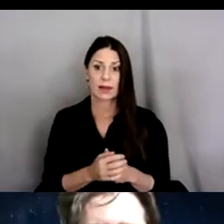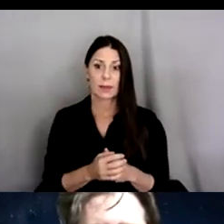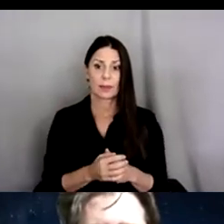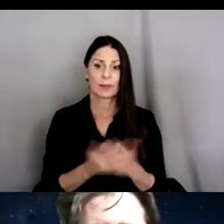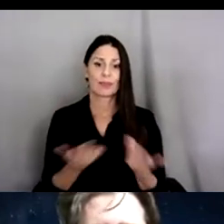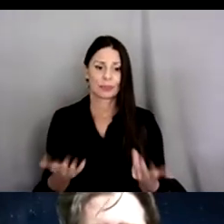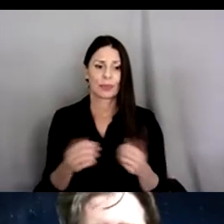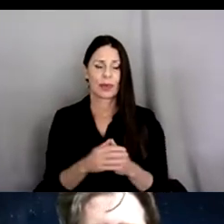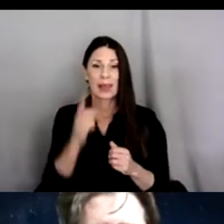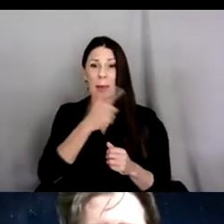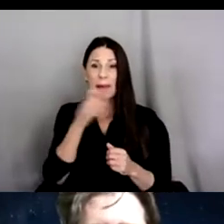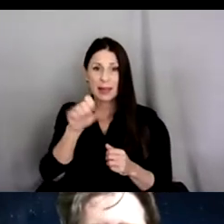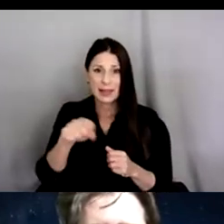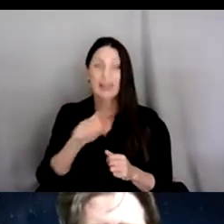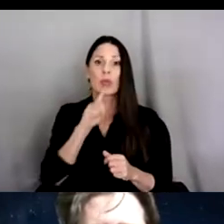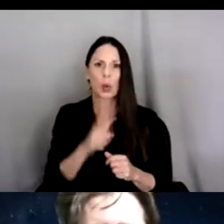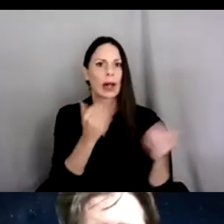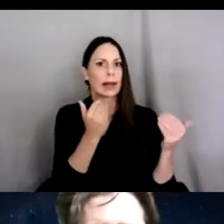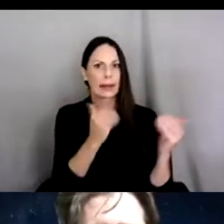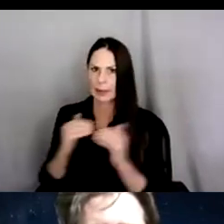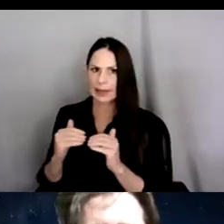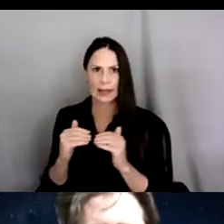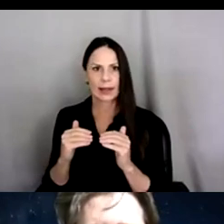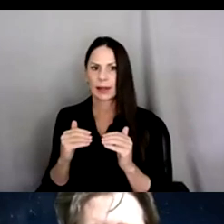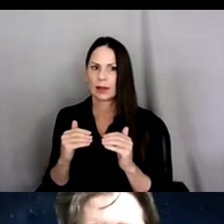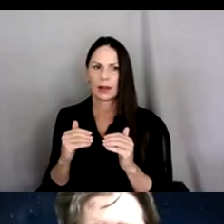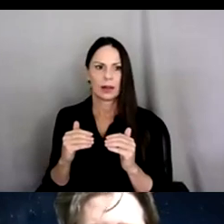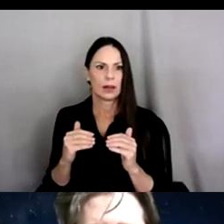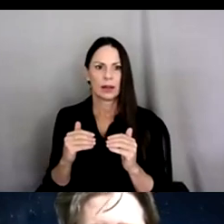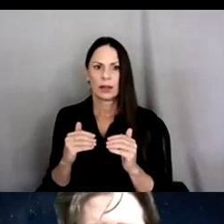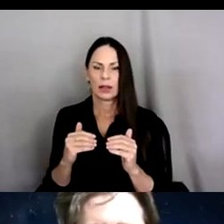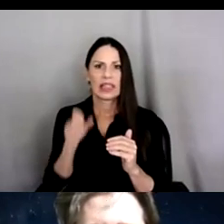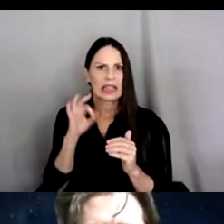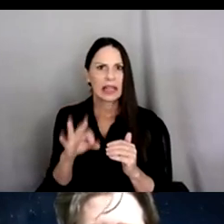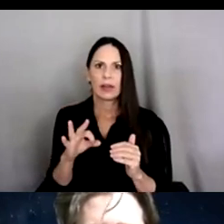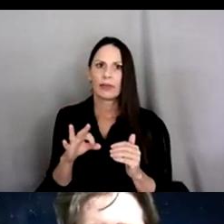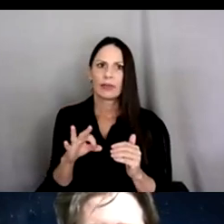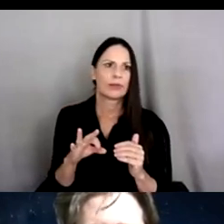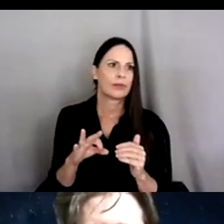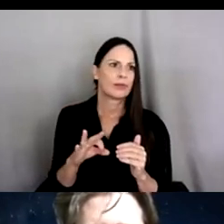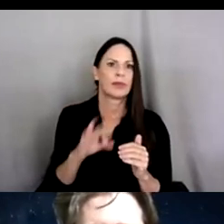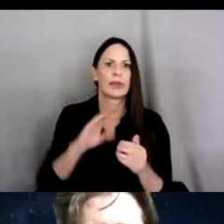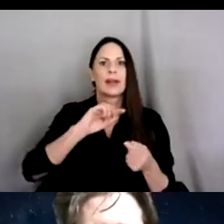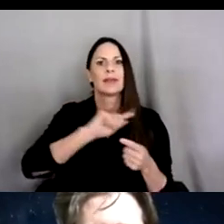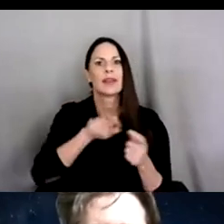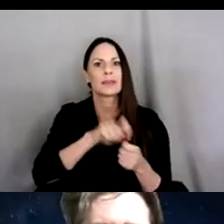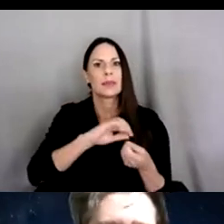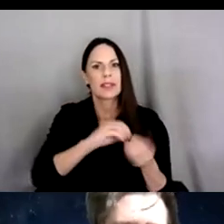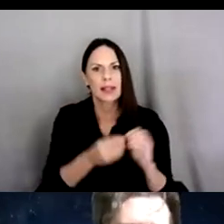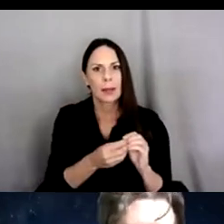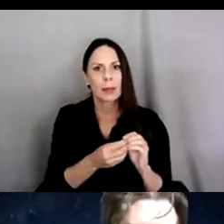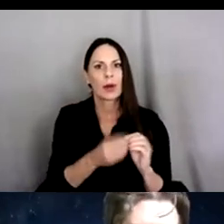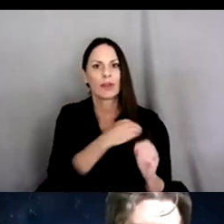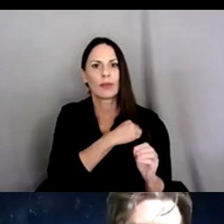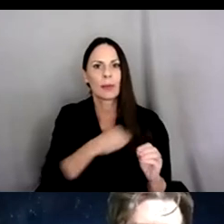because we're limited with so many members meeting, right? If so many members meet, then it's an official meeting and that has to be done in public, right? Is what